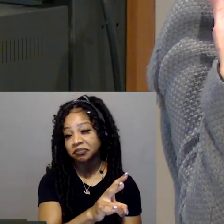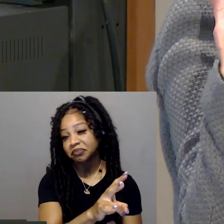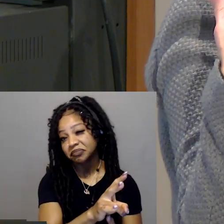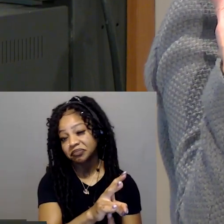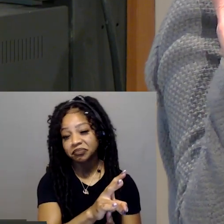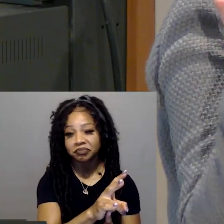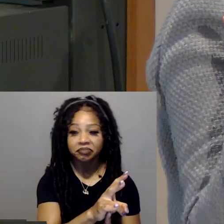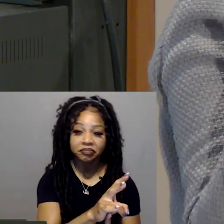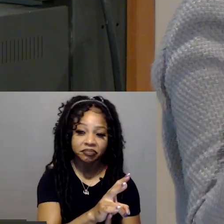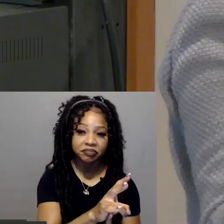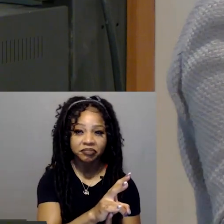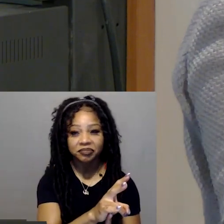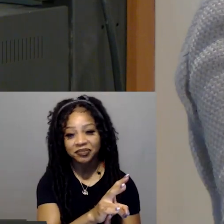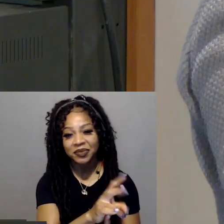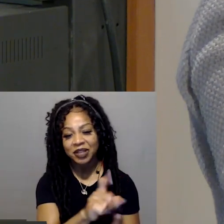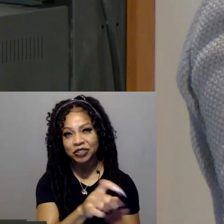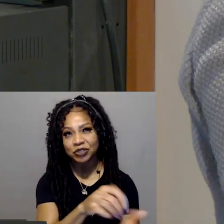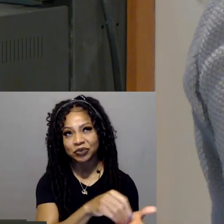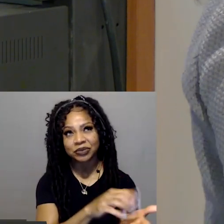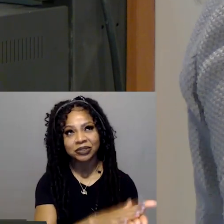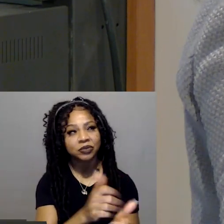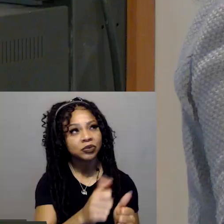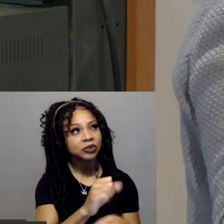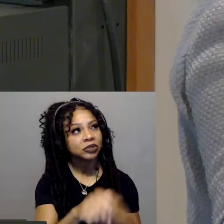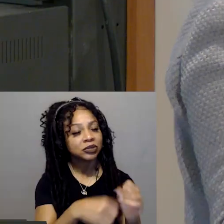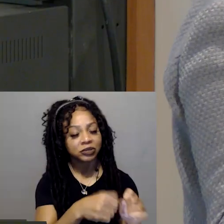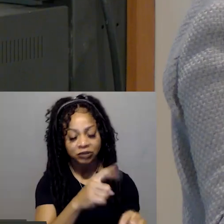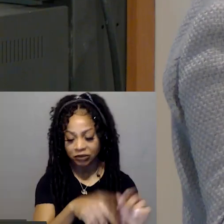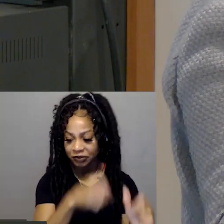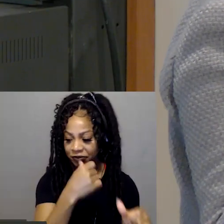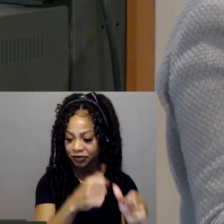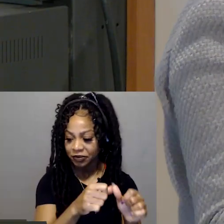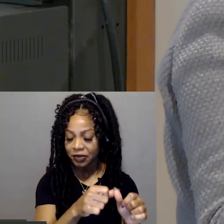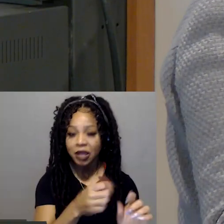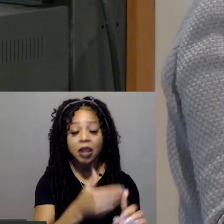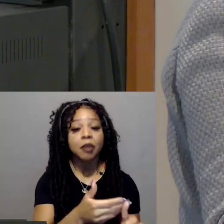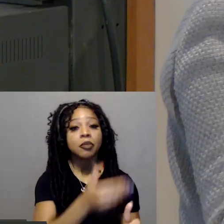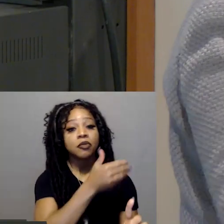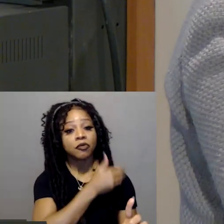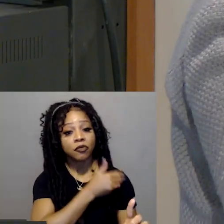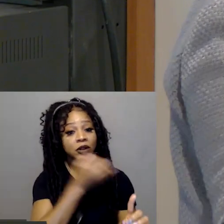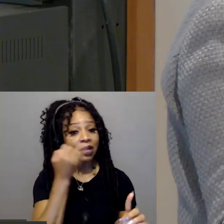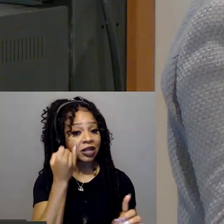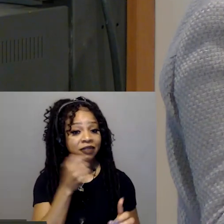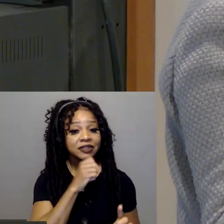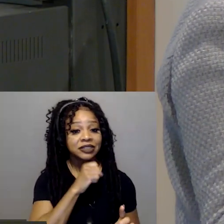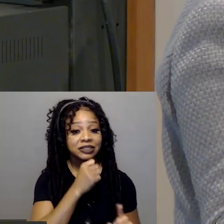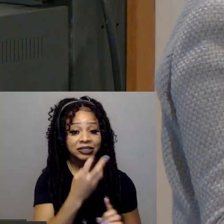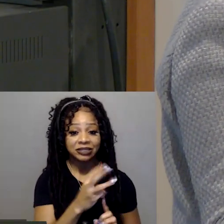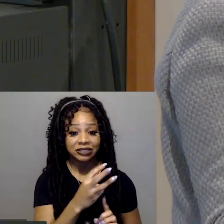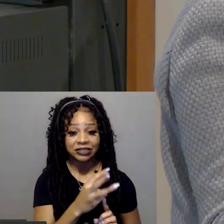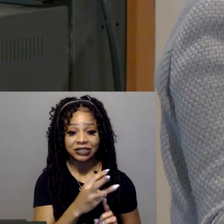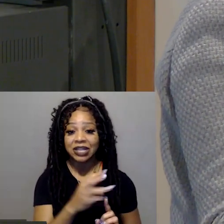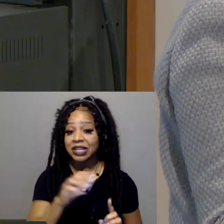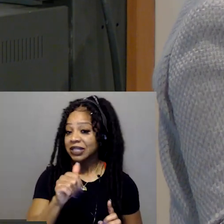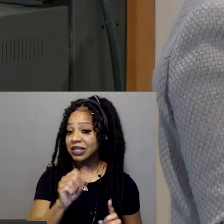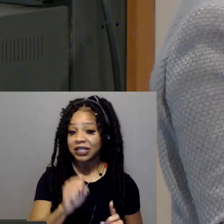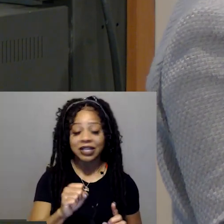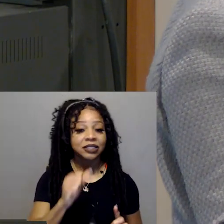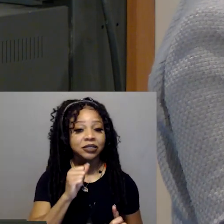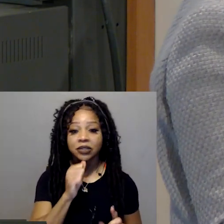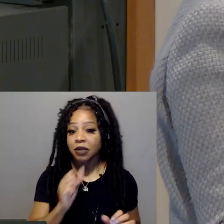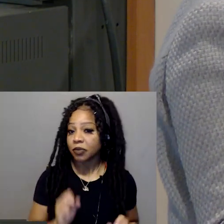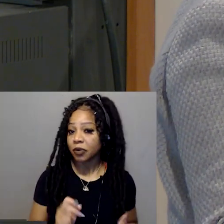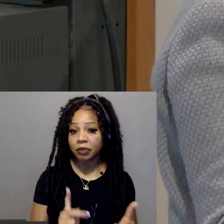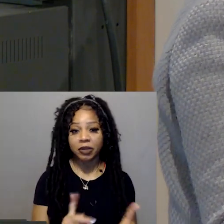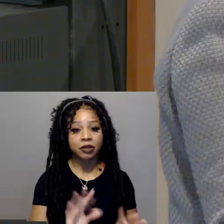maybe I should have written down the years, I can't remember. So previously, if you were 16, so CAS could not get involved. They could not